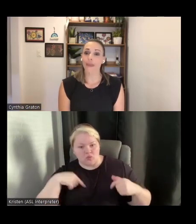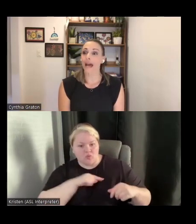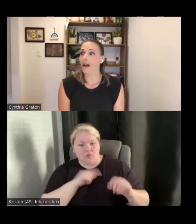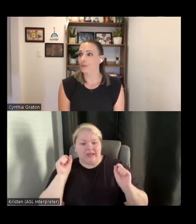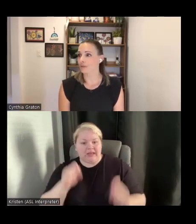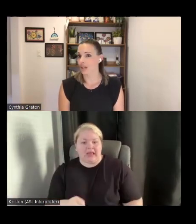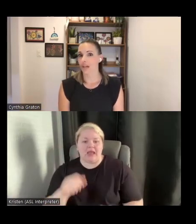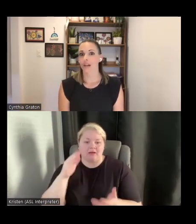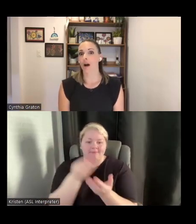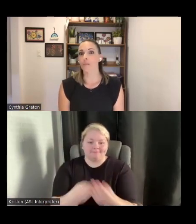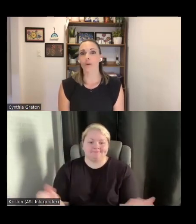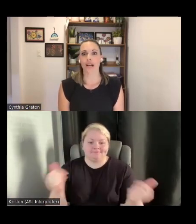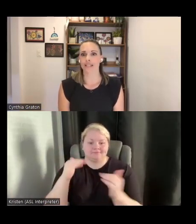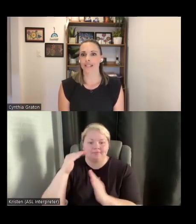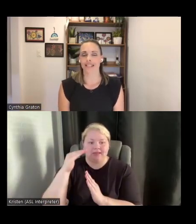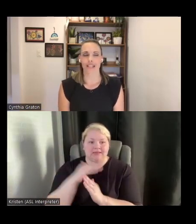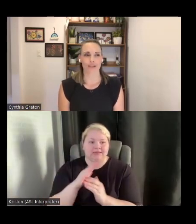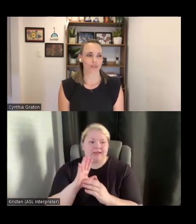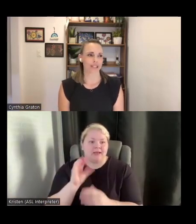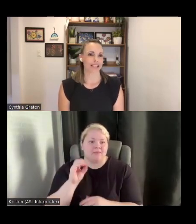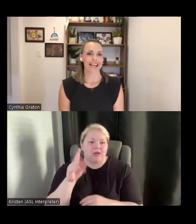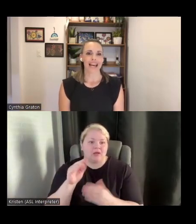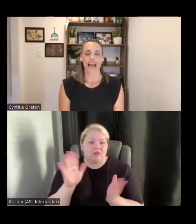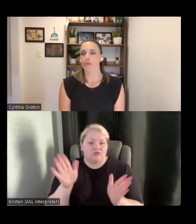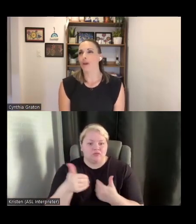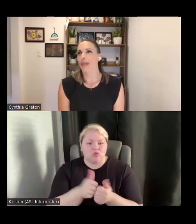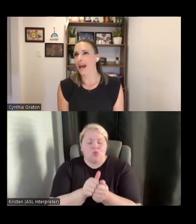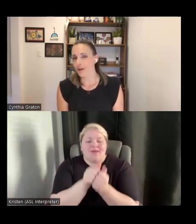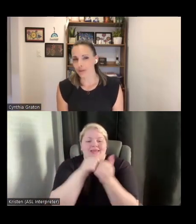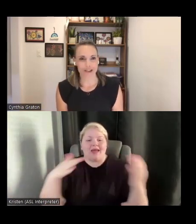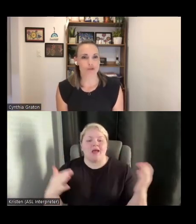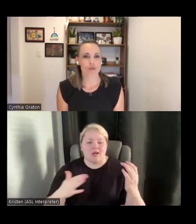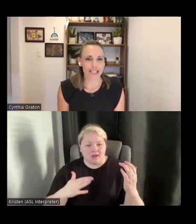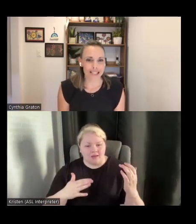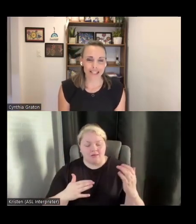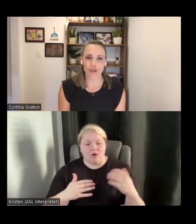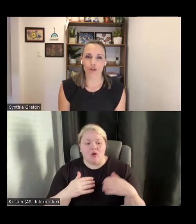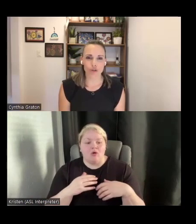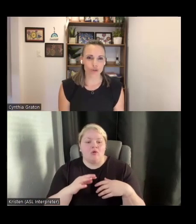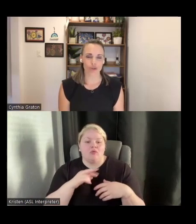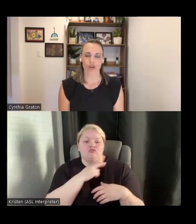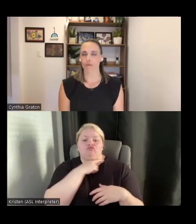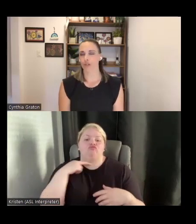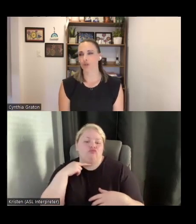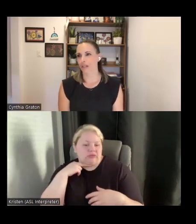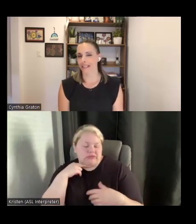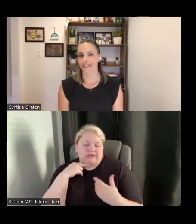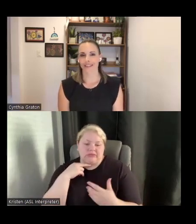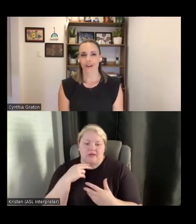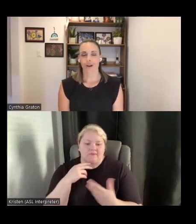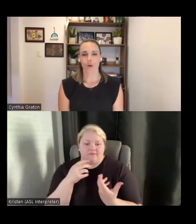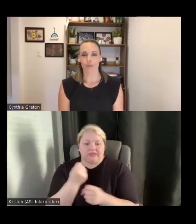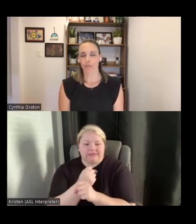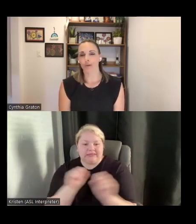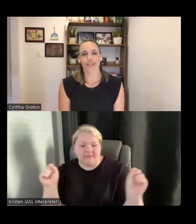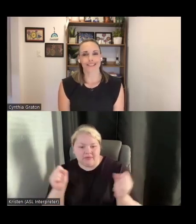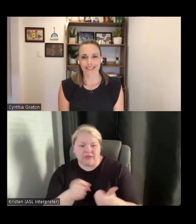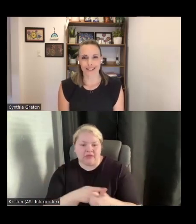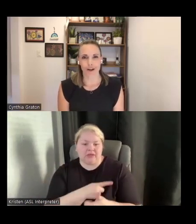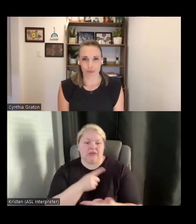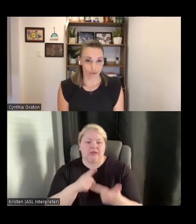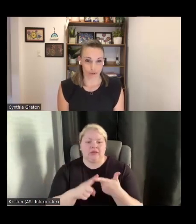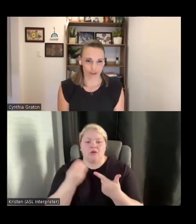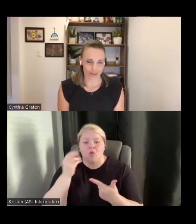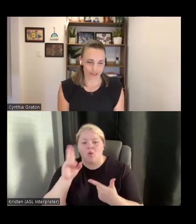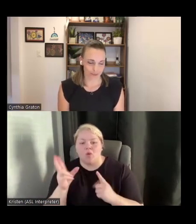rooms without compromising safety and without increasing the use of restraint or